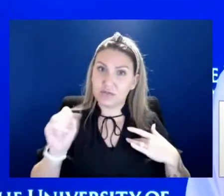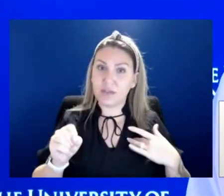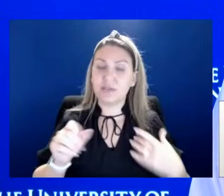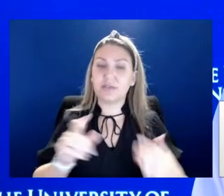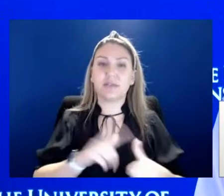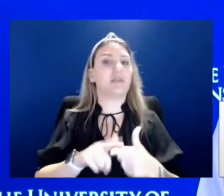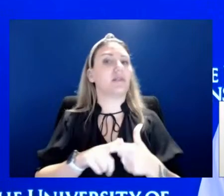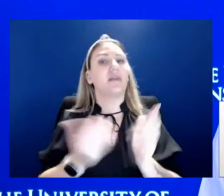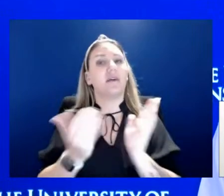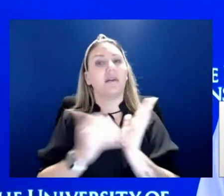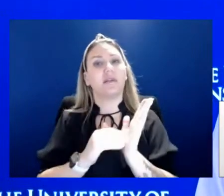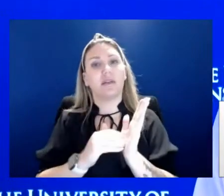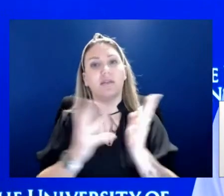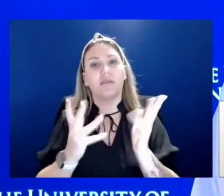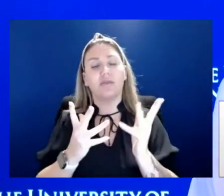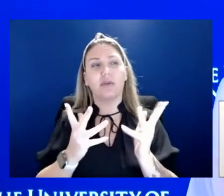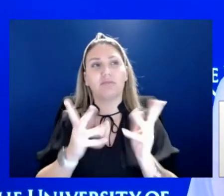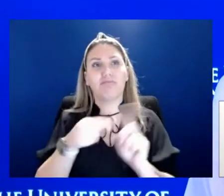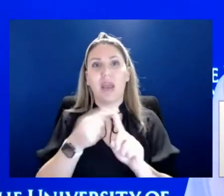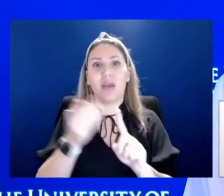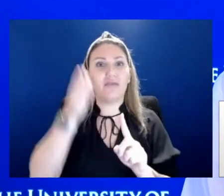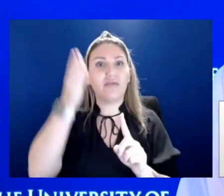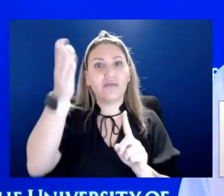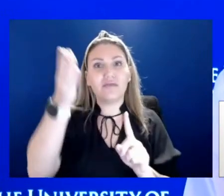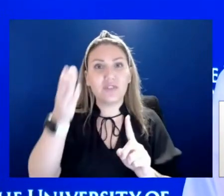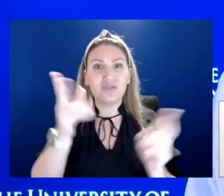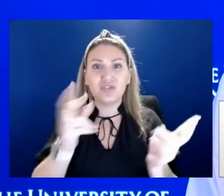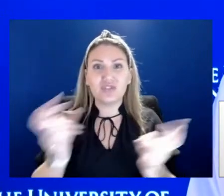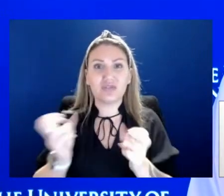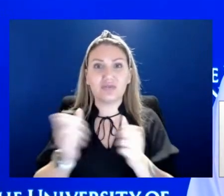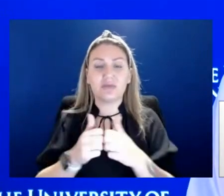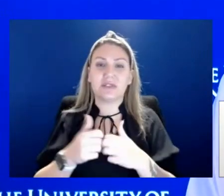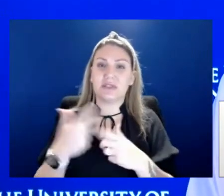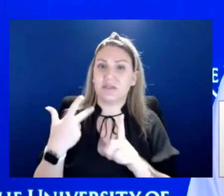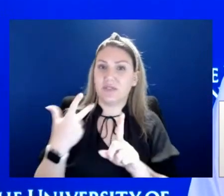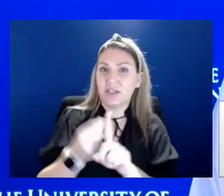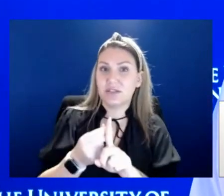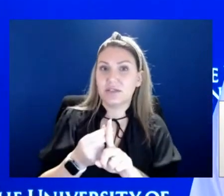about future issues with vaccines or new